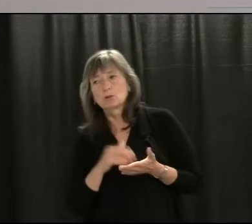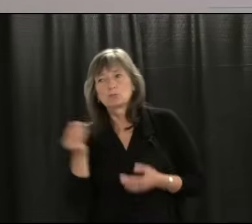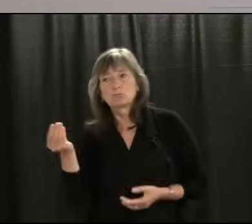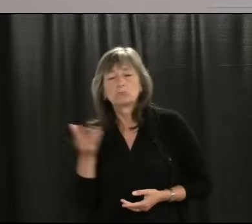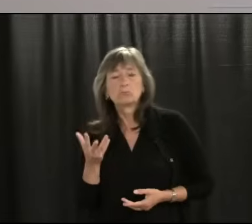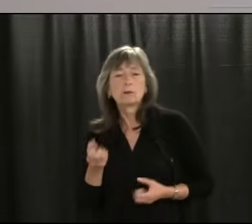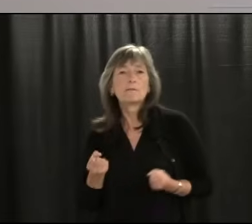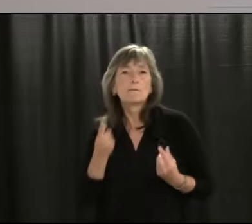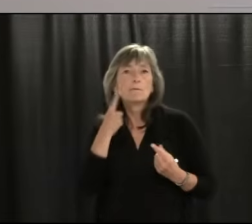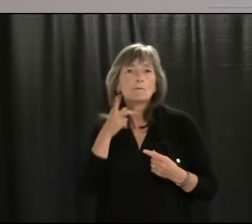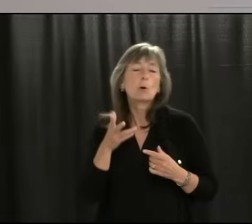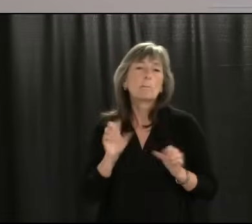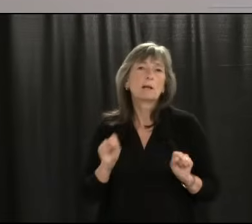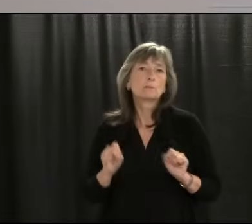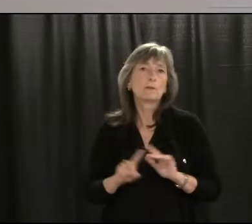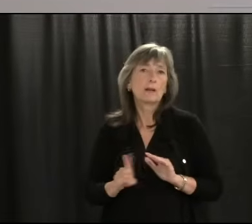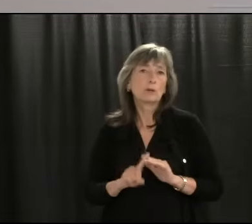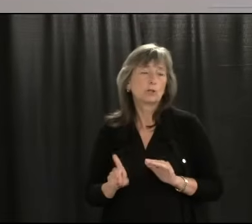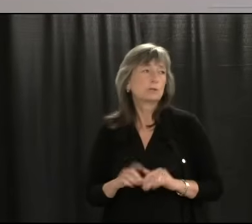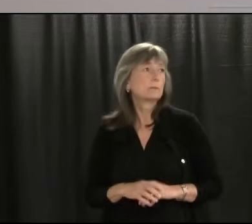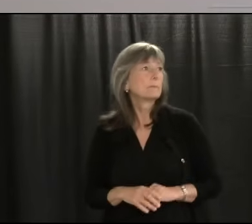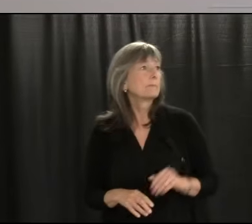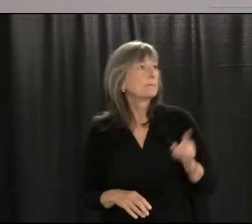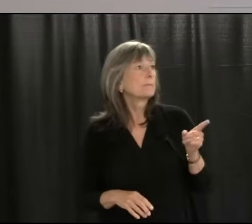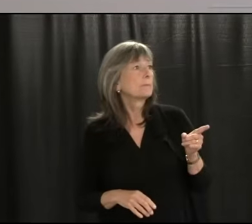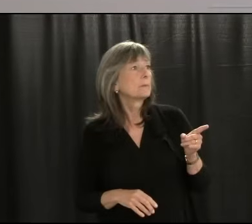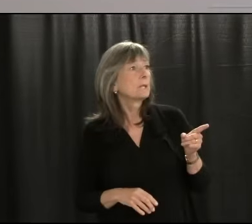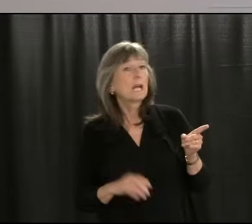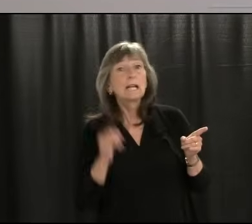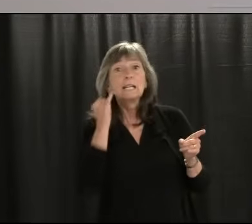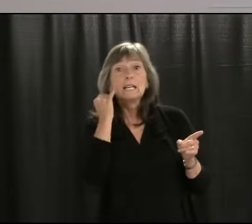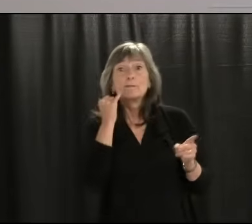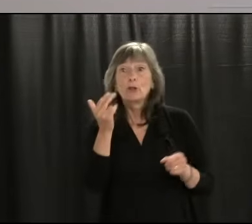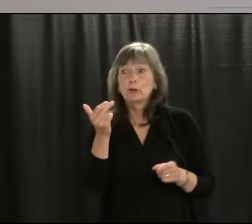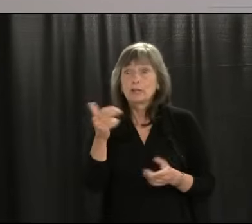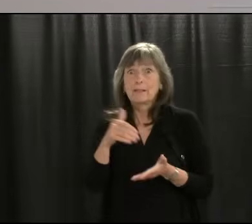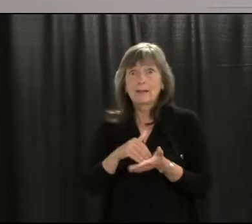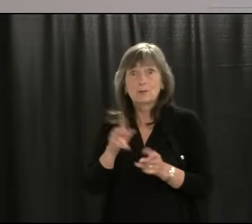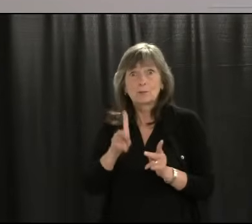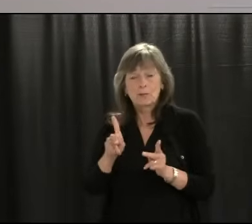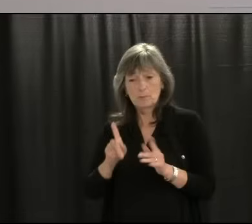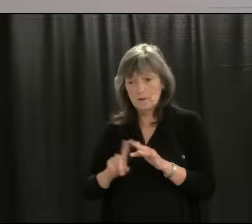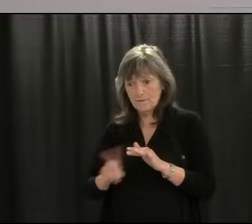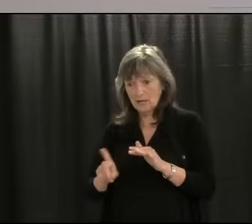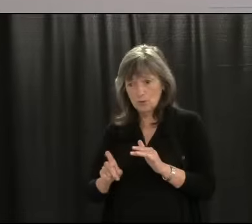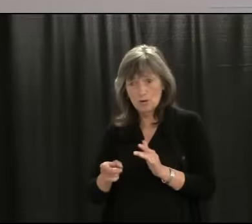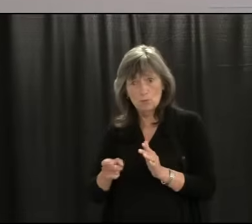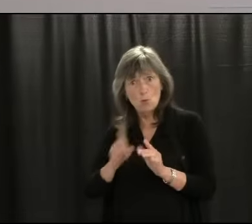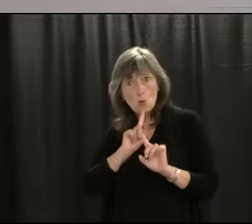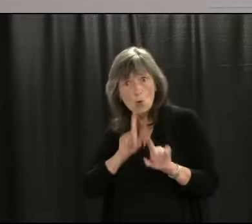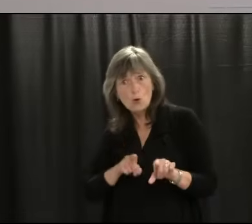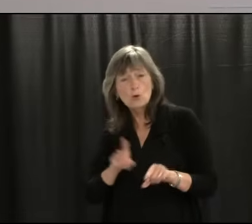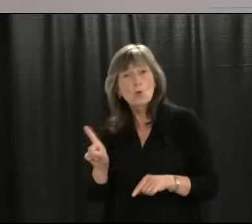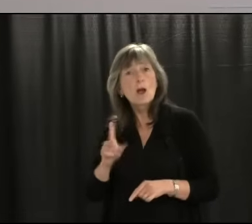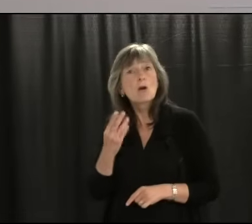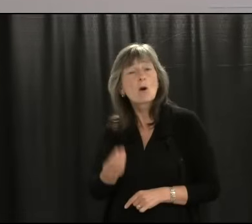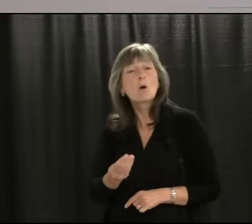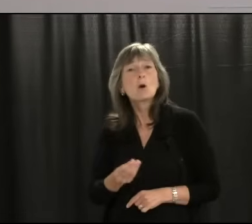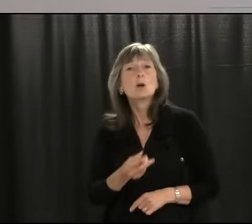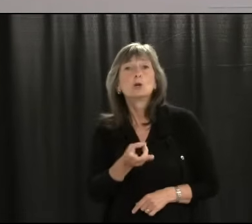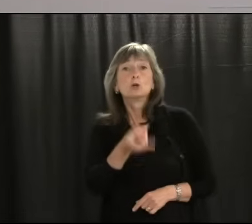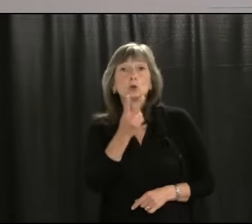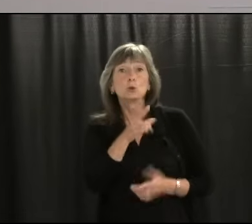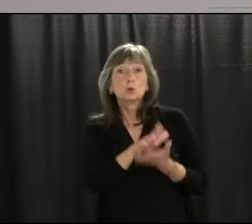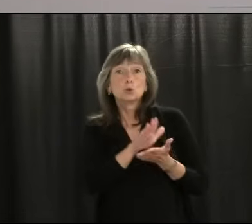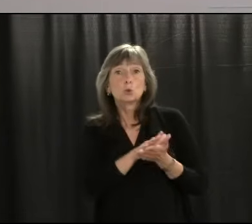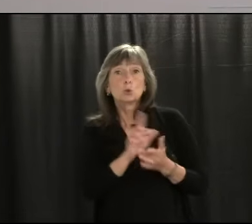given. If these people have to evacuate, where do 13,000 people go? Yeah, so the 2 schools in Kelligrews will be the first